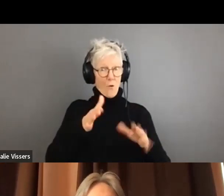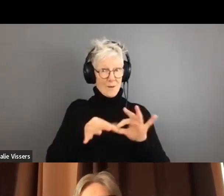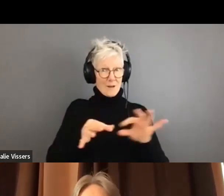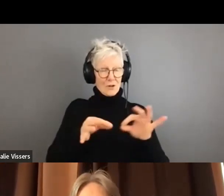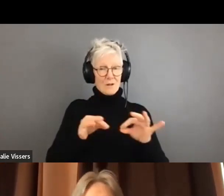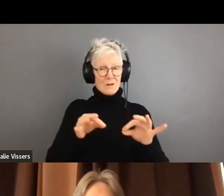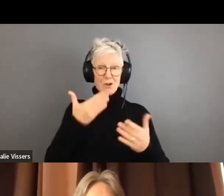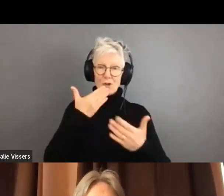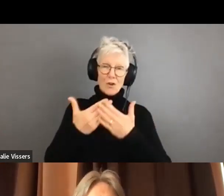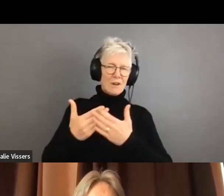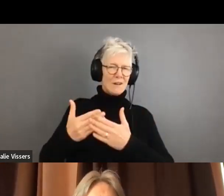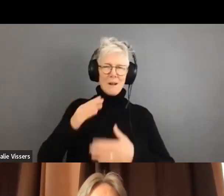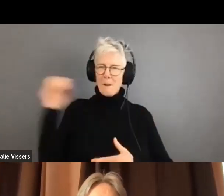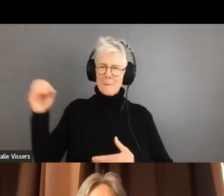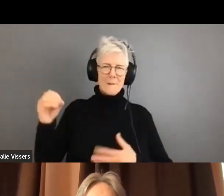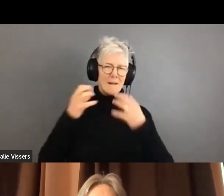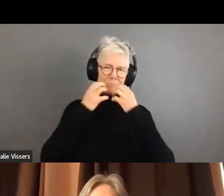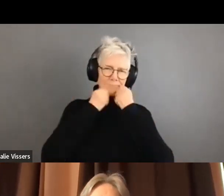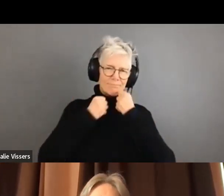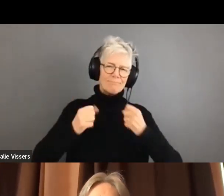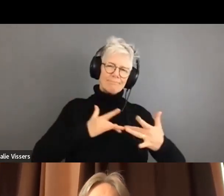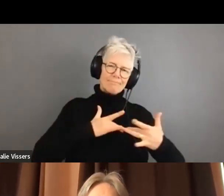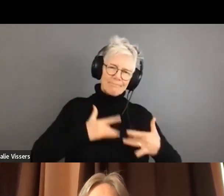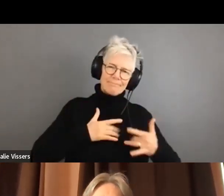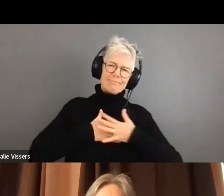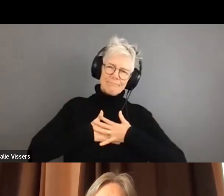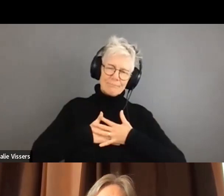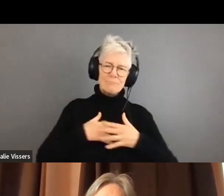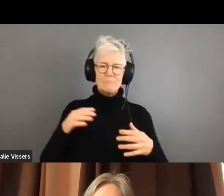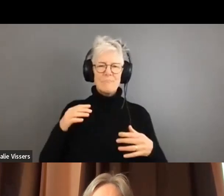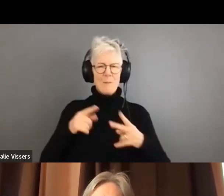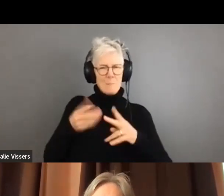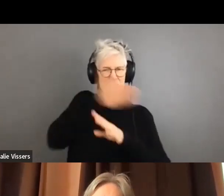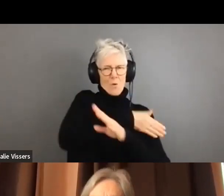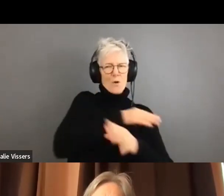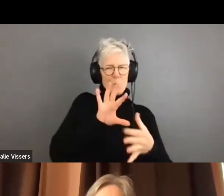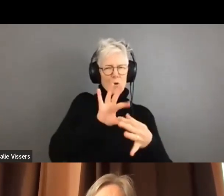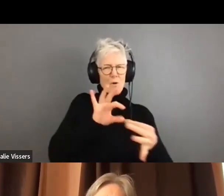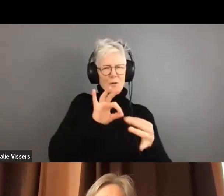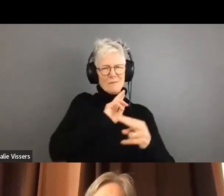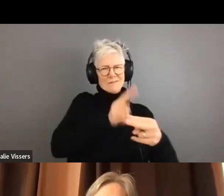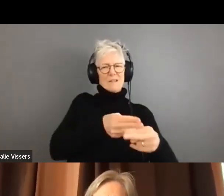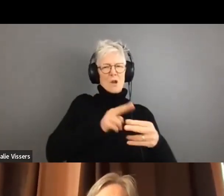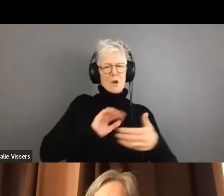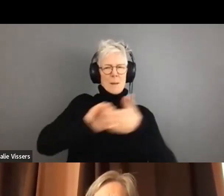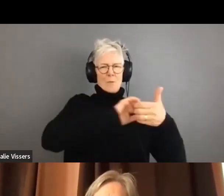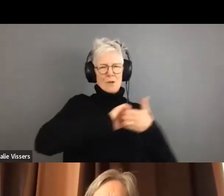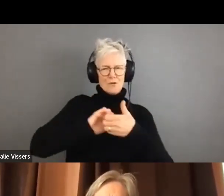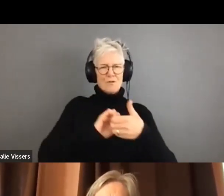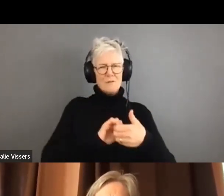corporate citizen, and then I don't know, I think you said collaboration the first time. So similar kind of. Yeah.